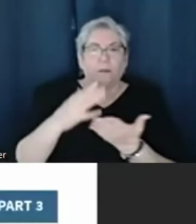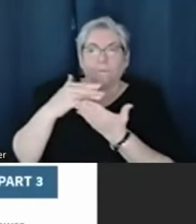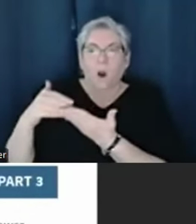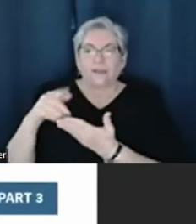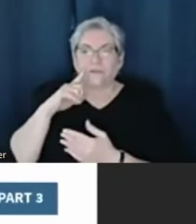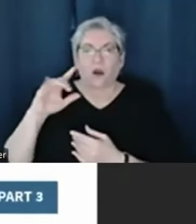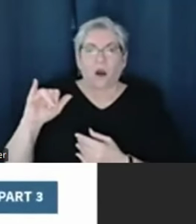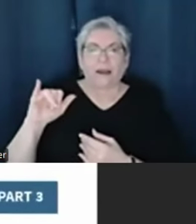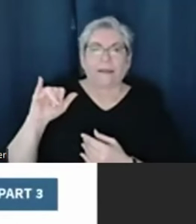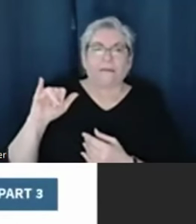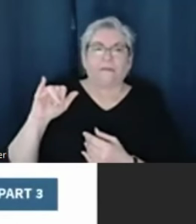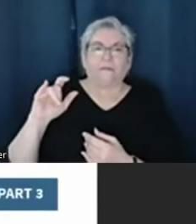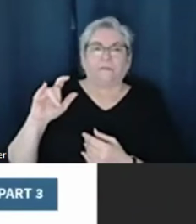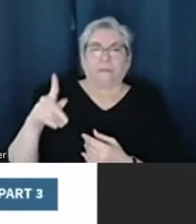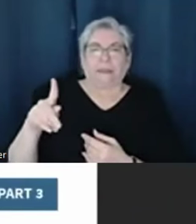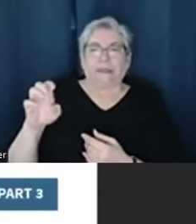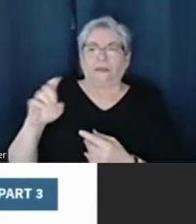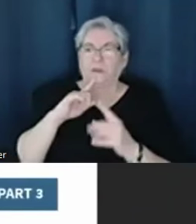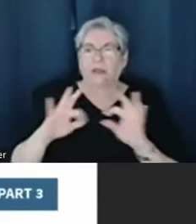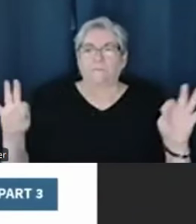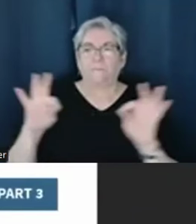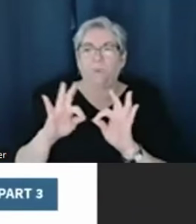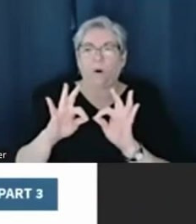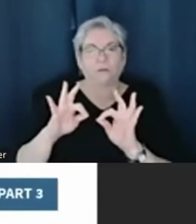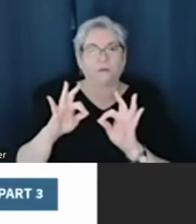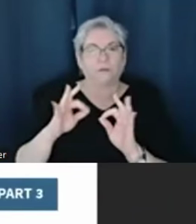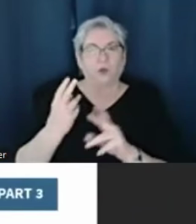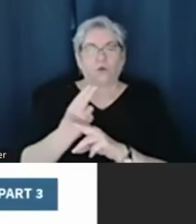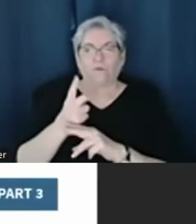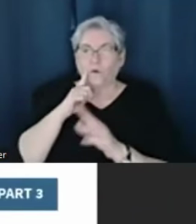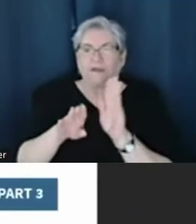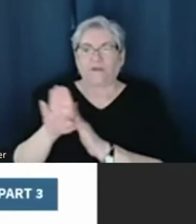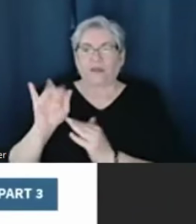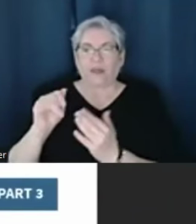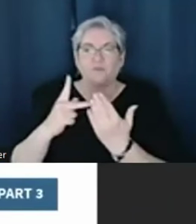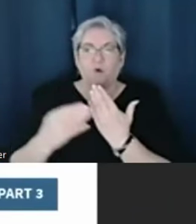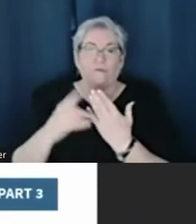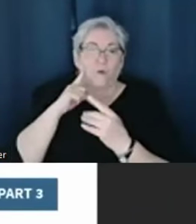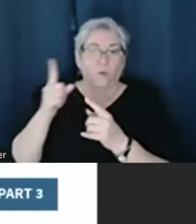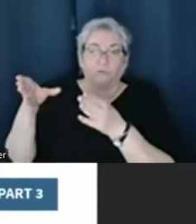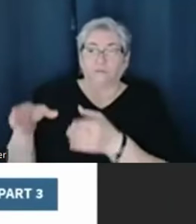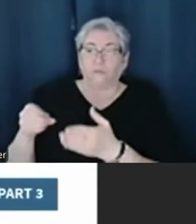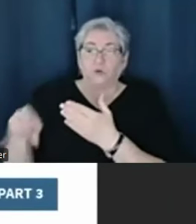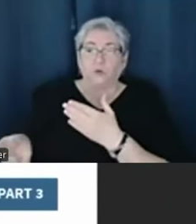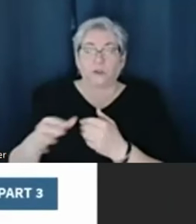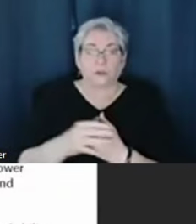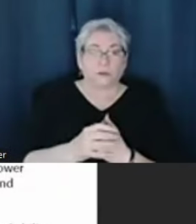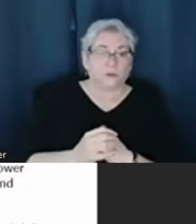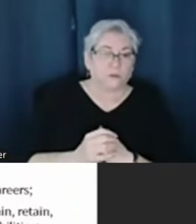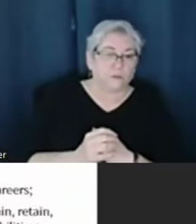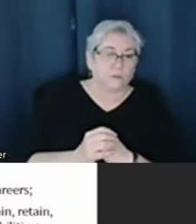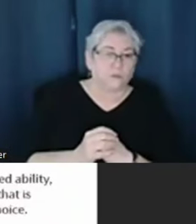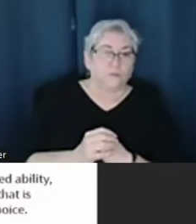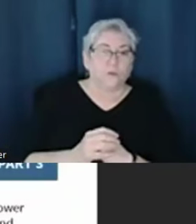be most useful in developing a program for a particular student. We talk a little bit